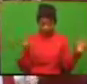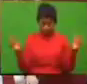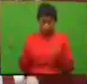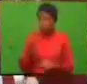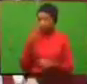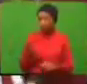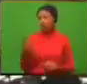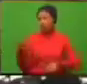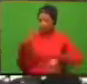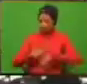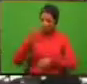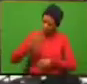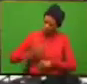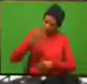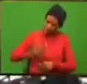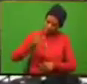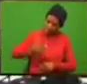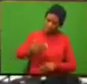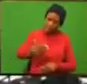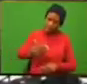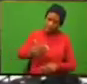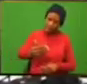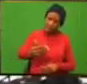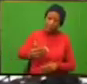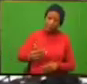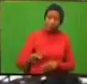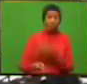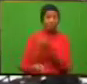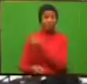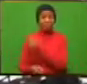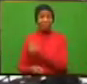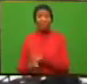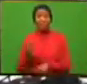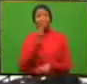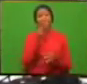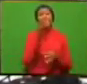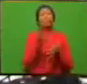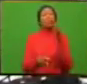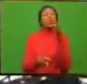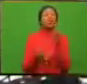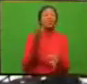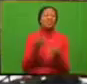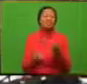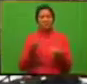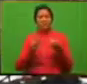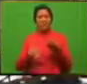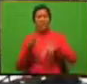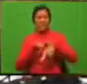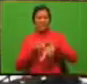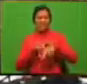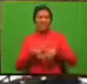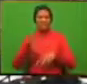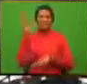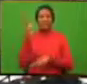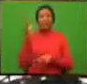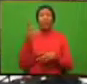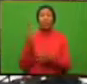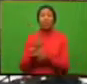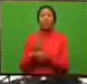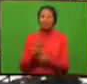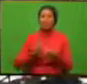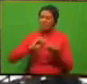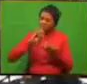You see, time and time again, they've used populist politics and racial rhetoric to break down